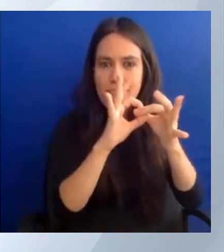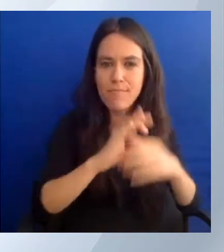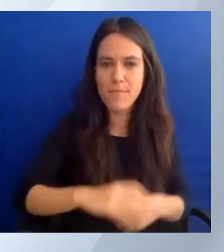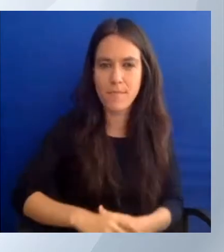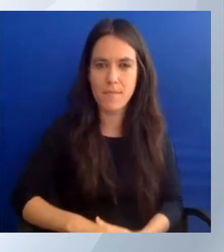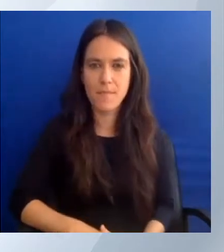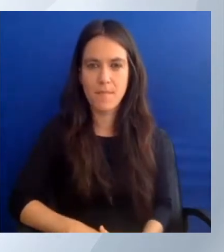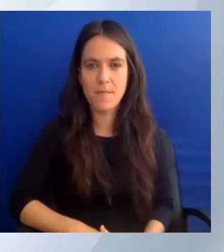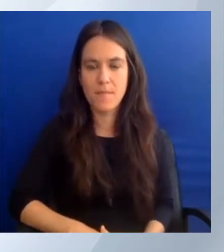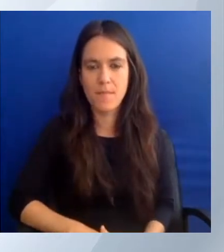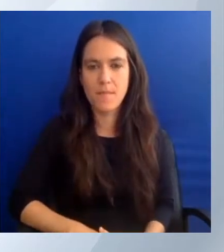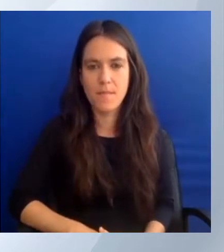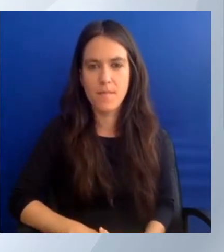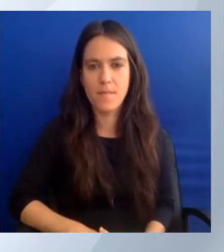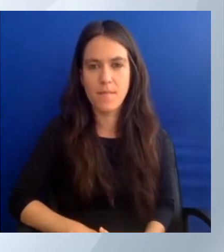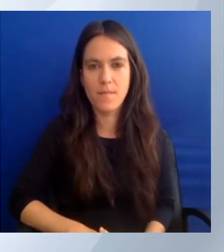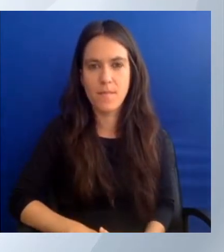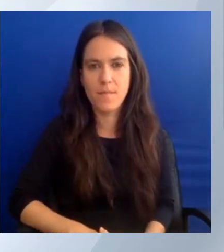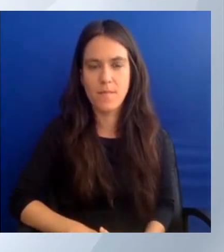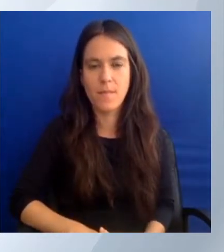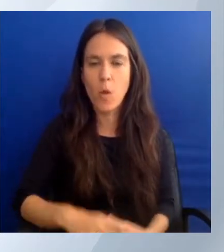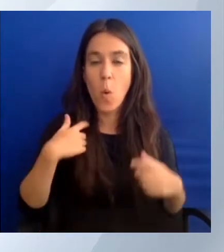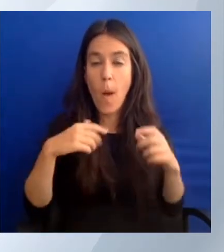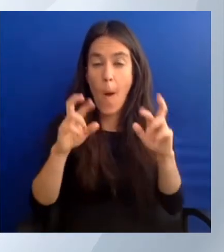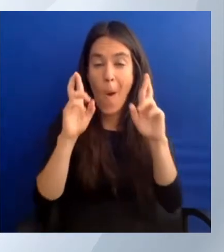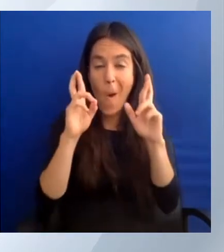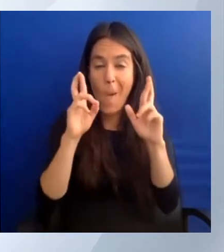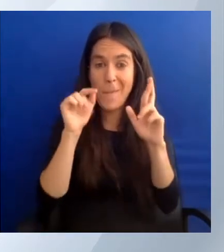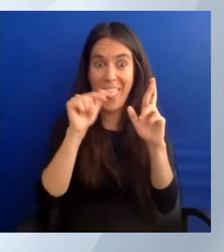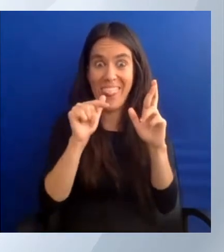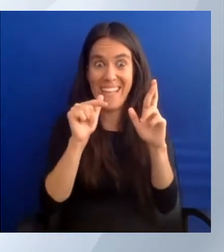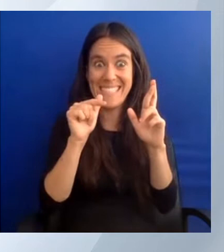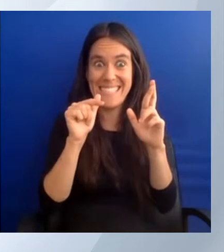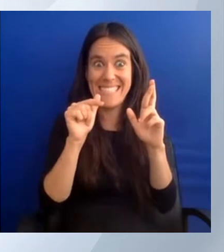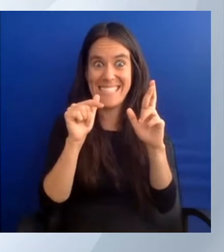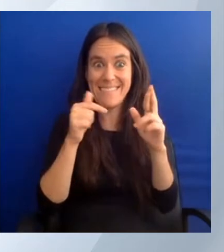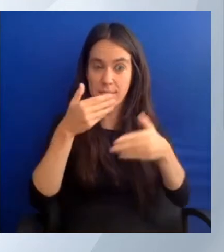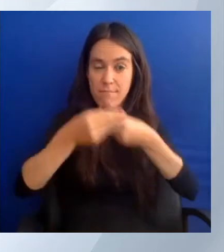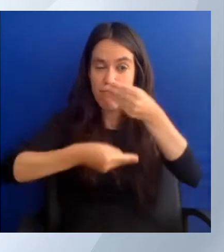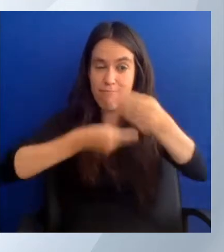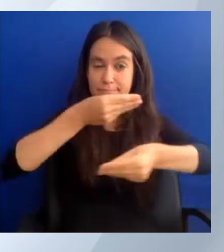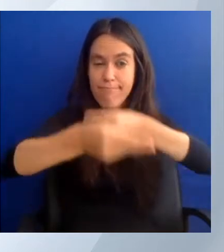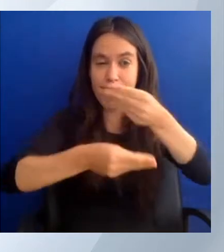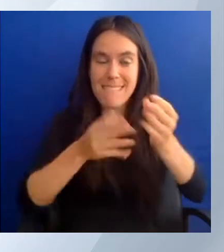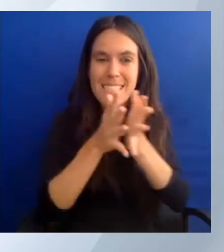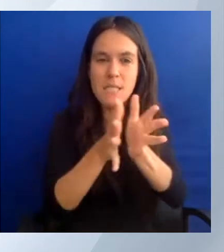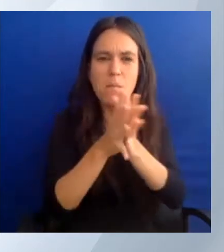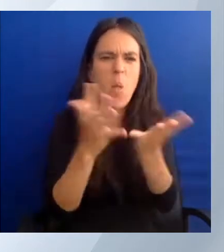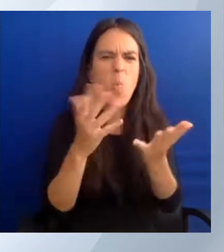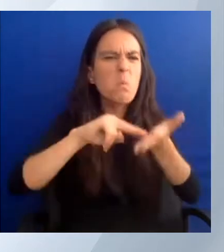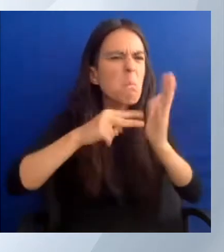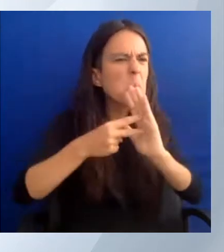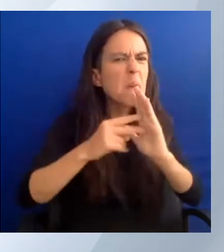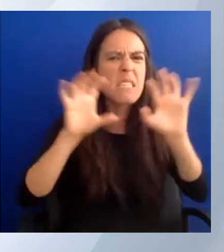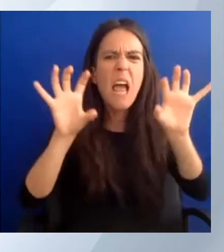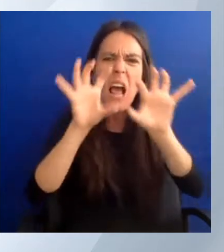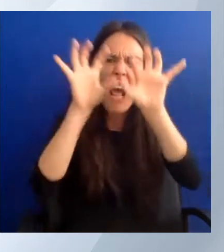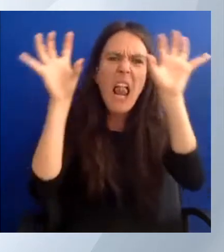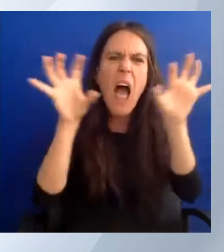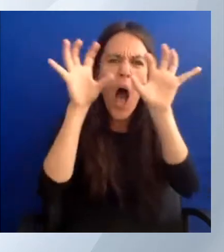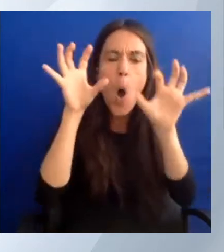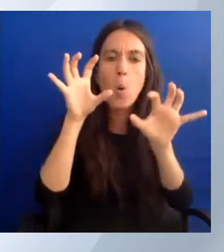So I hope in this section I'm able to explain you what is cloud native, why should we develop cloud native